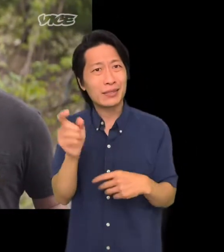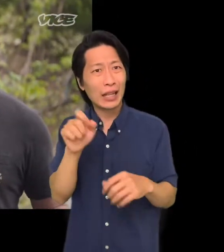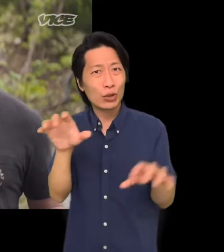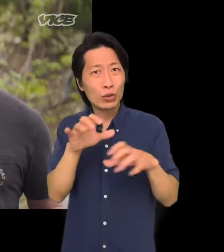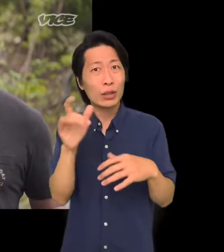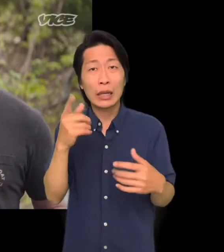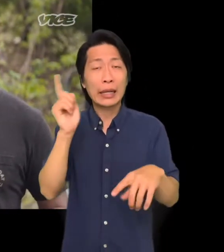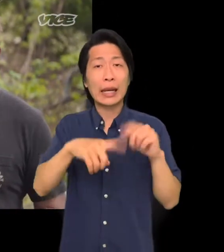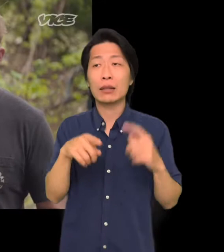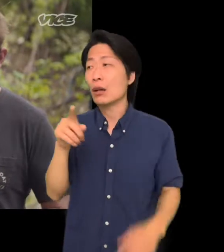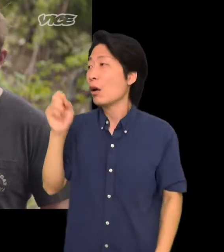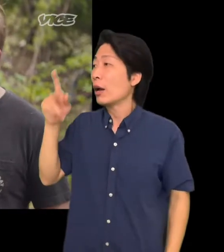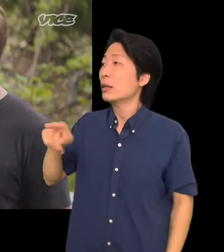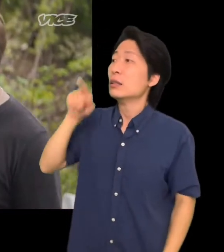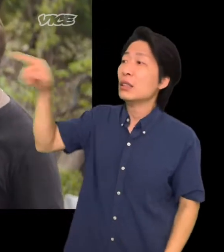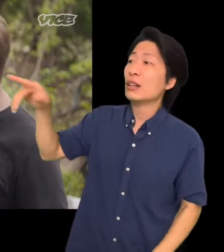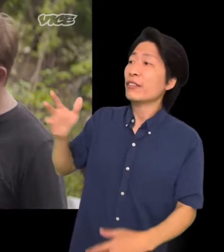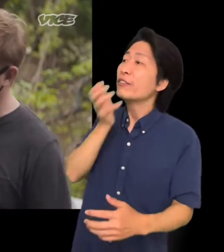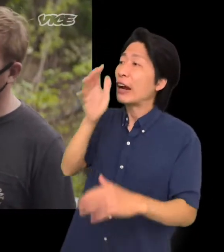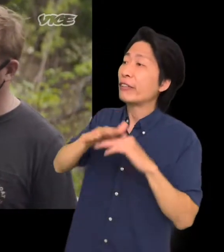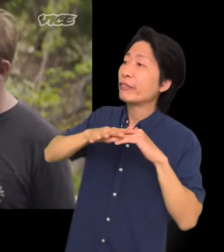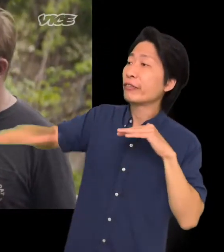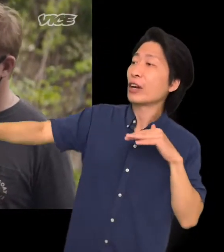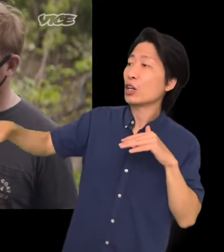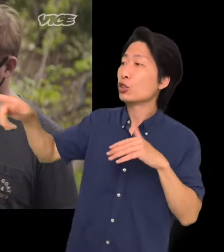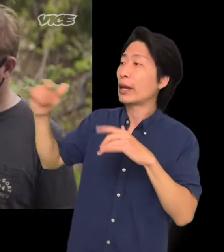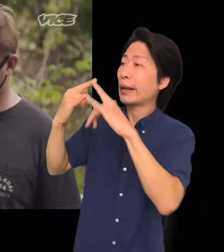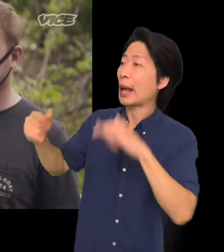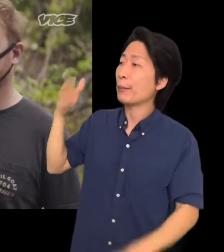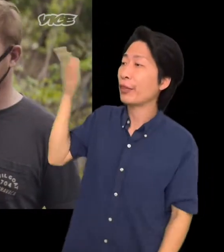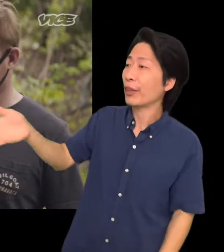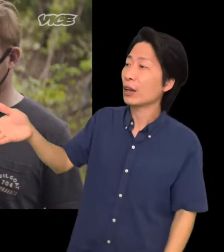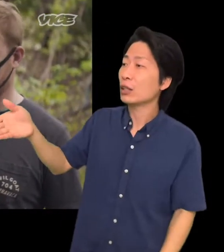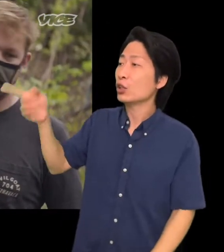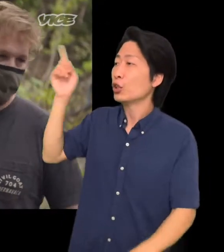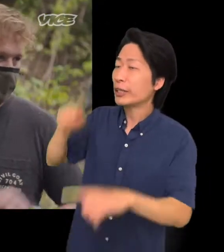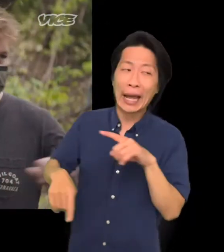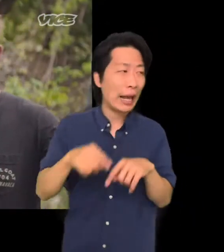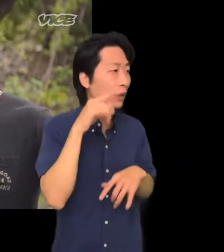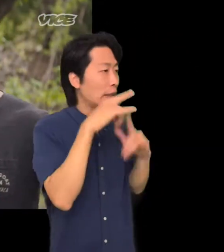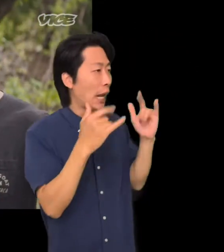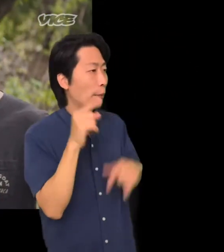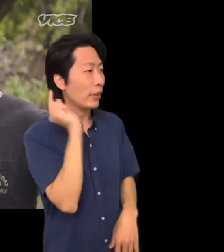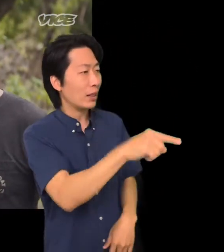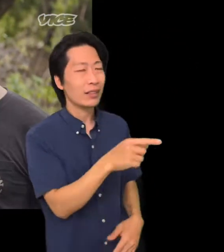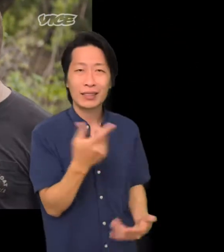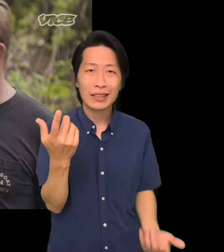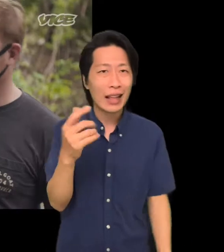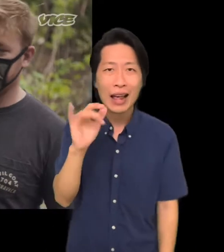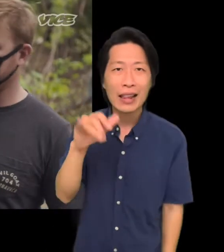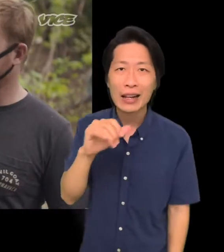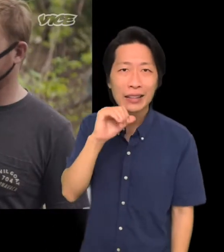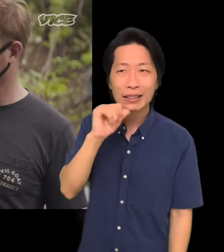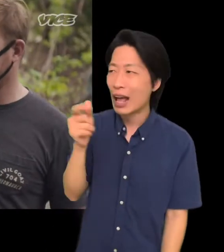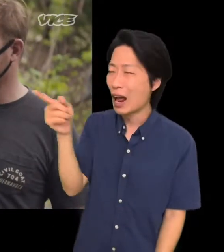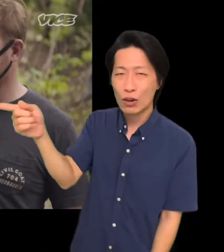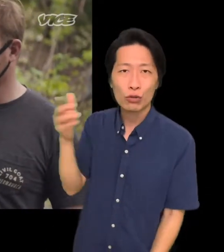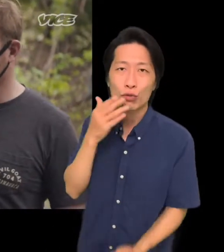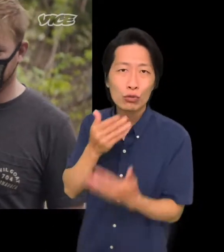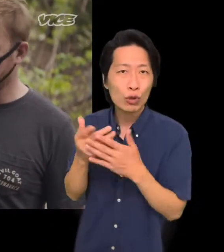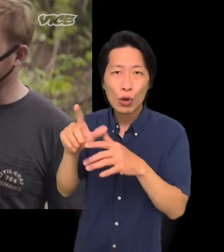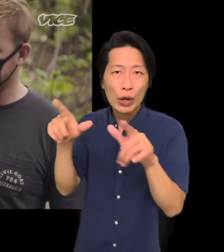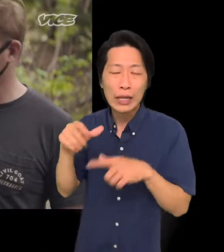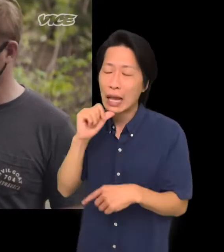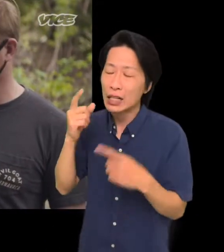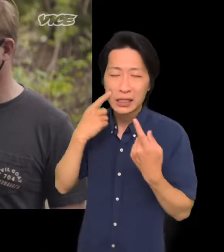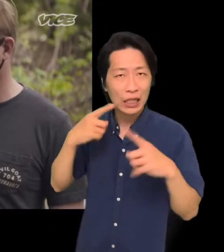places that can do that. You can't just say, okay, here's a field. You can camp here, but you can't camp over here. That's not a viable location. It